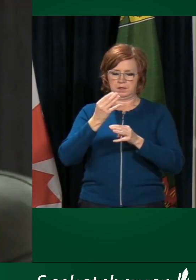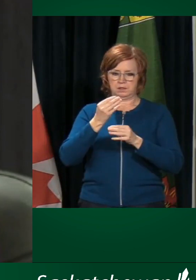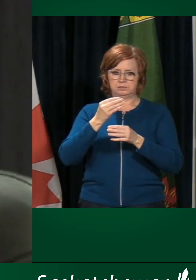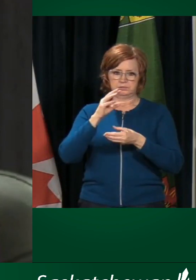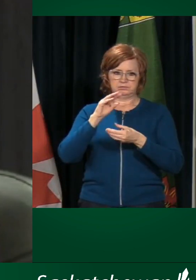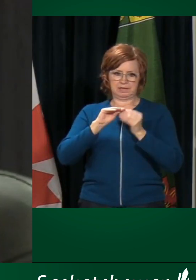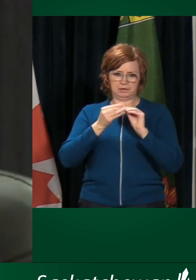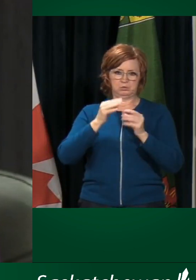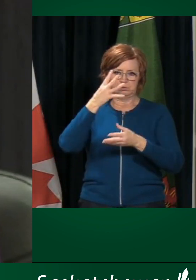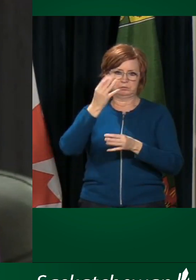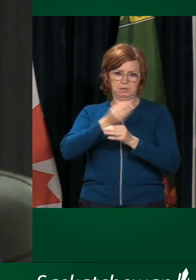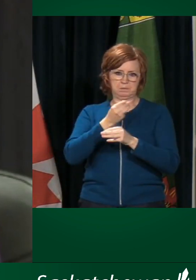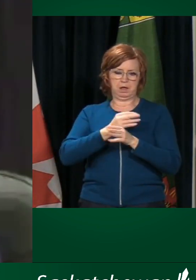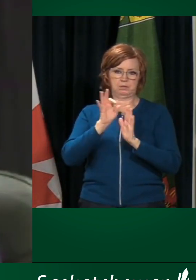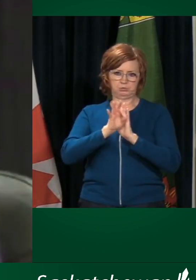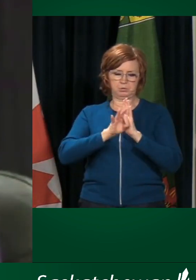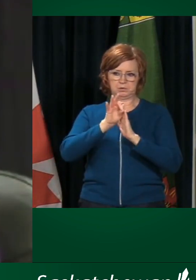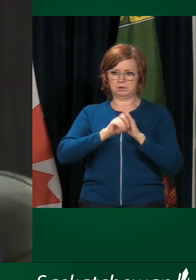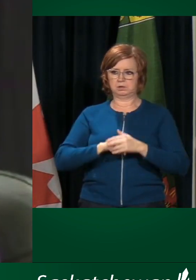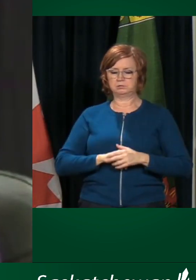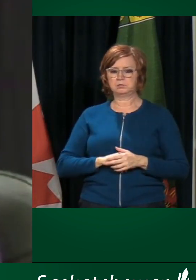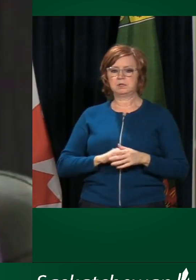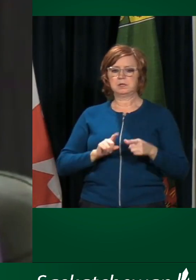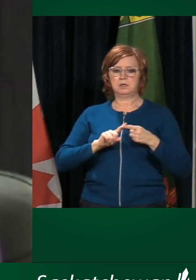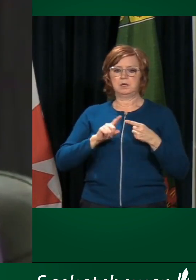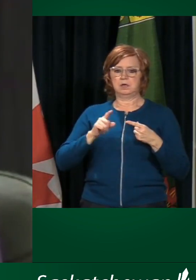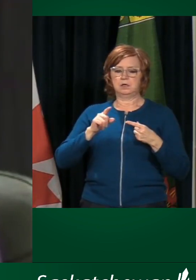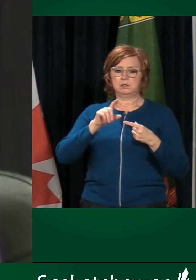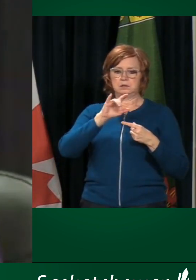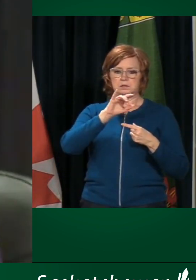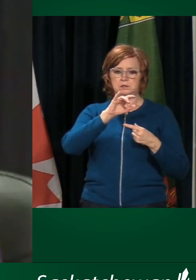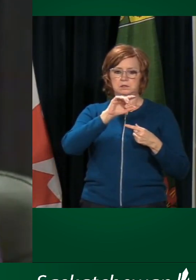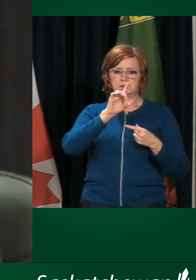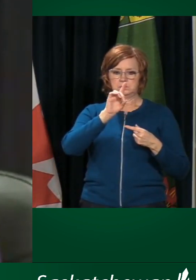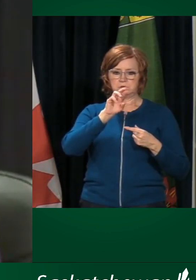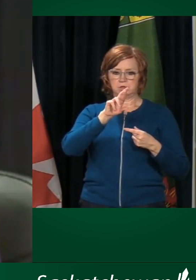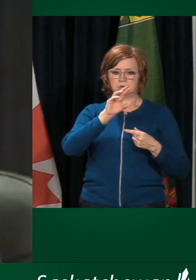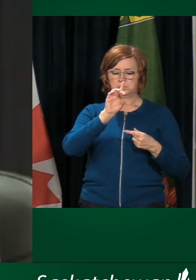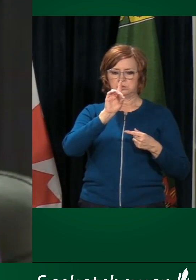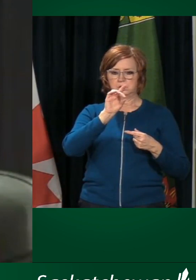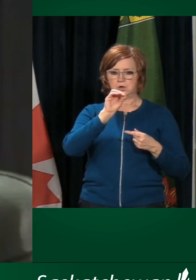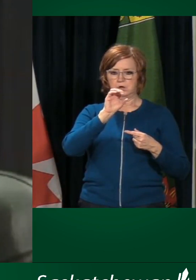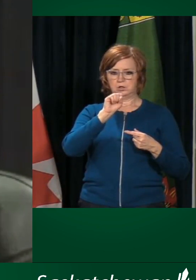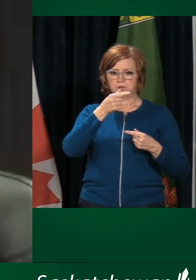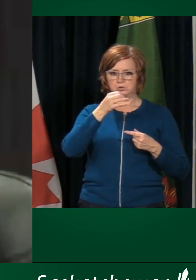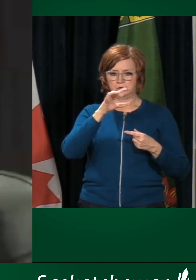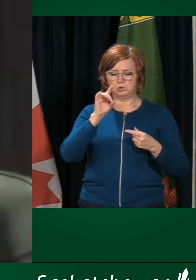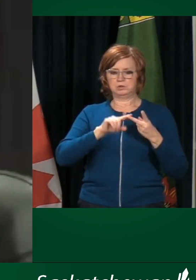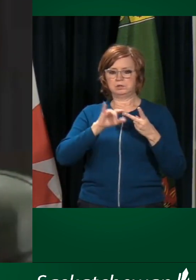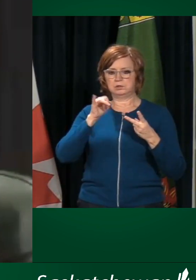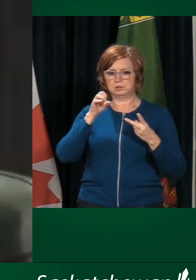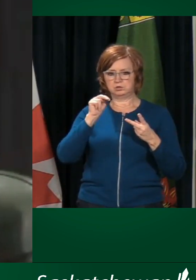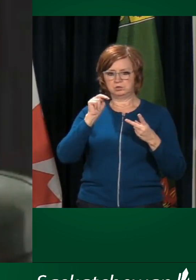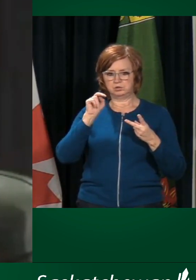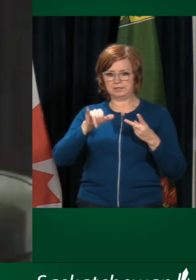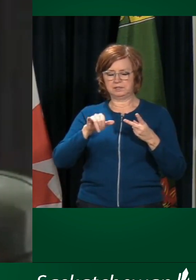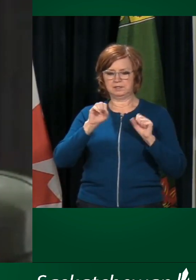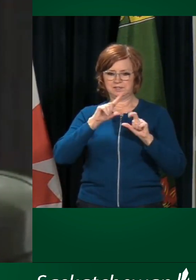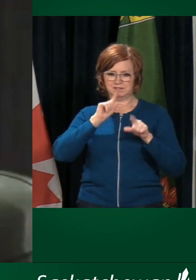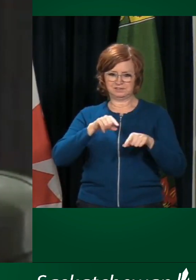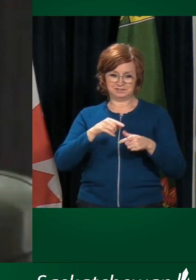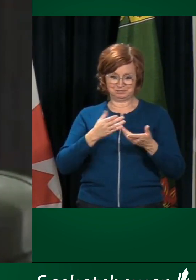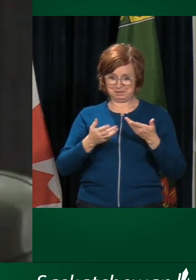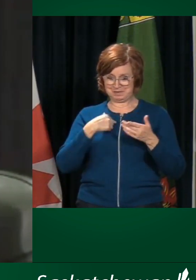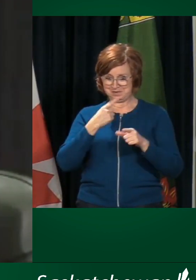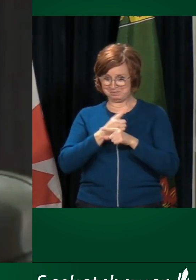regions, and I think the team through Jenny and Dr. Osgood are working on that, but I'll let Jenny just follow it up so make sure that I've given you the right